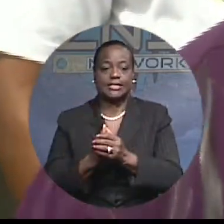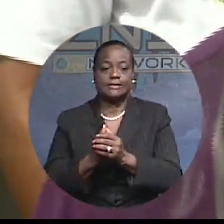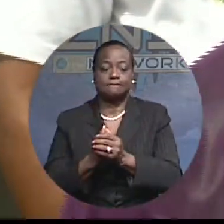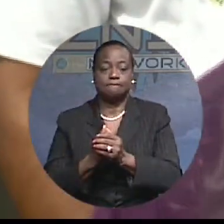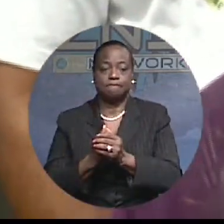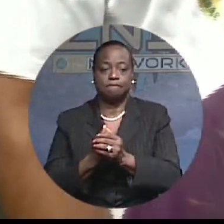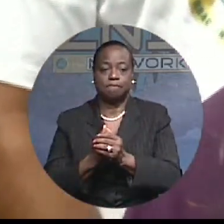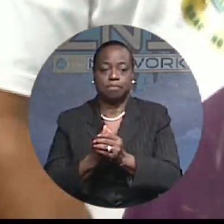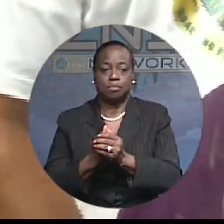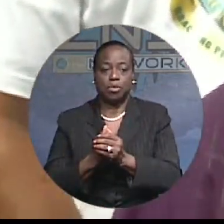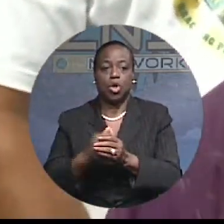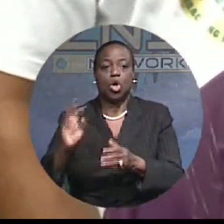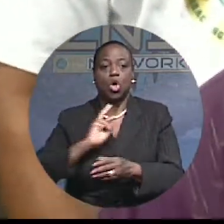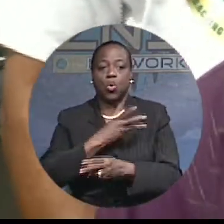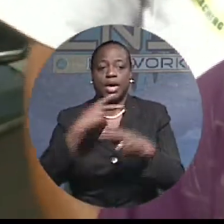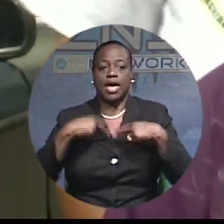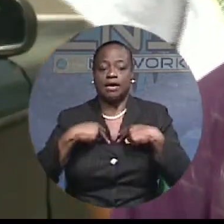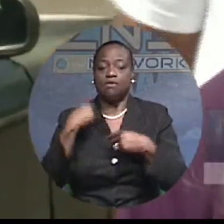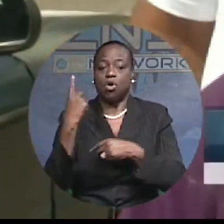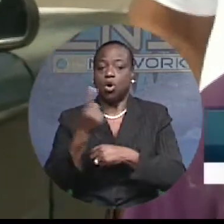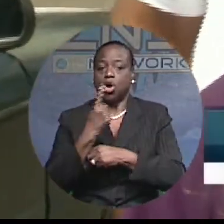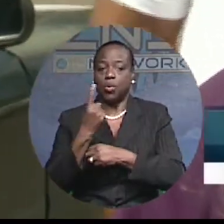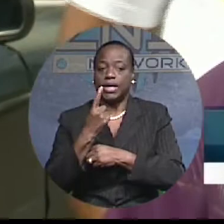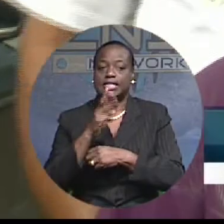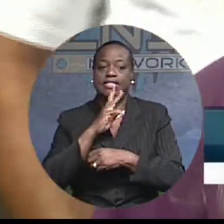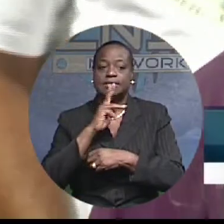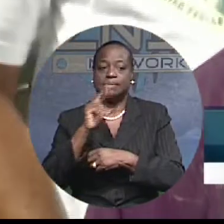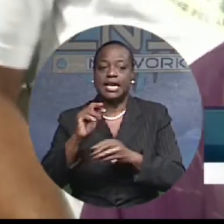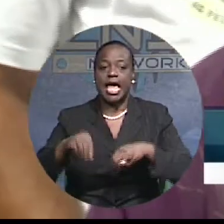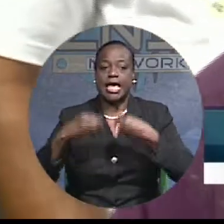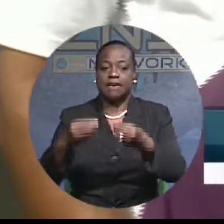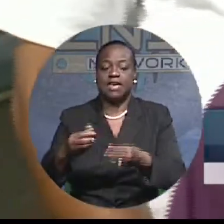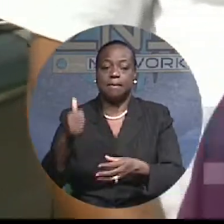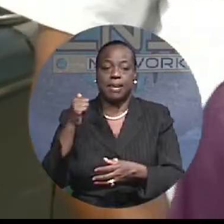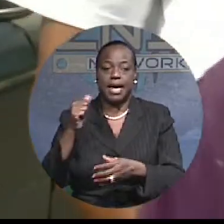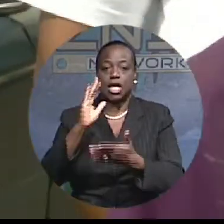Ministries, as we've always been doing, is once again giving